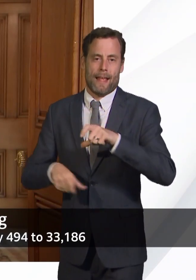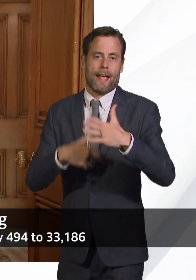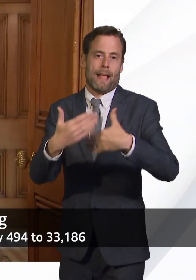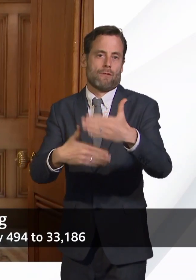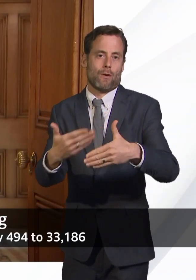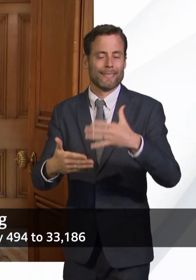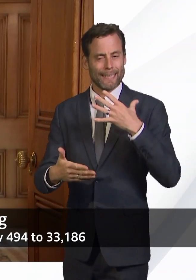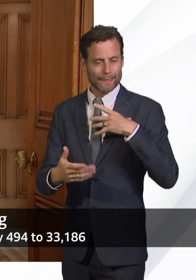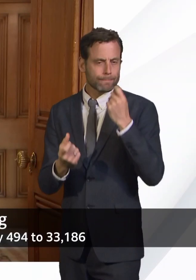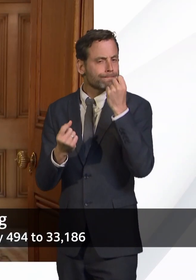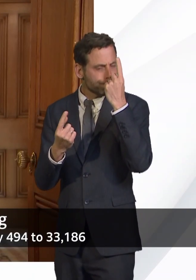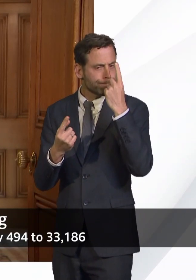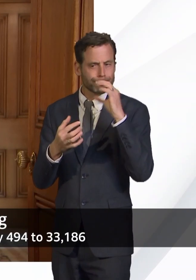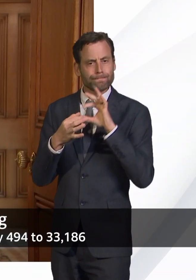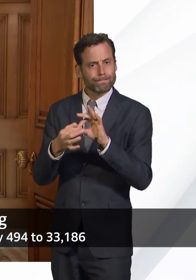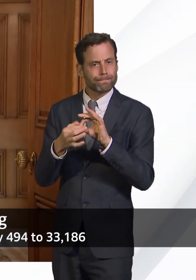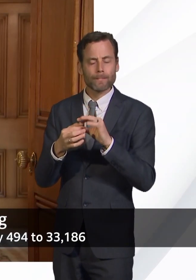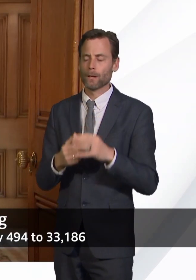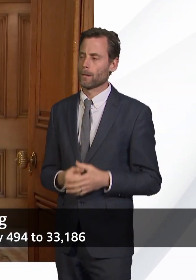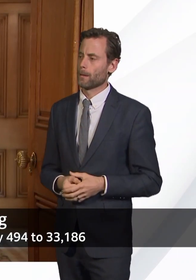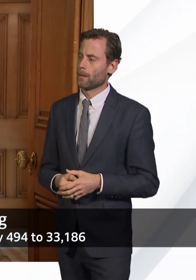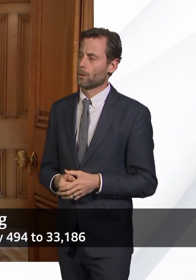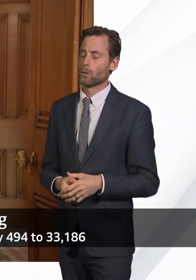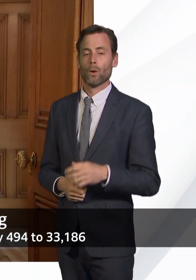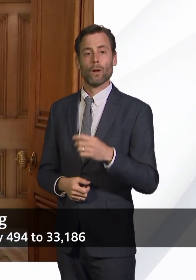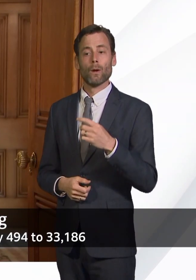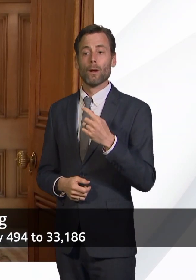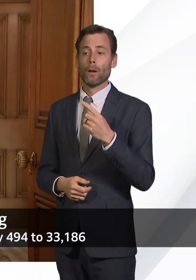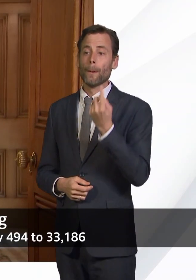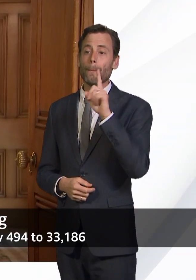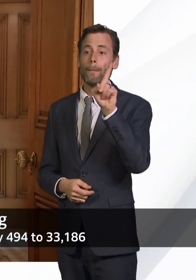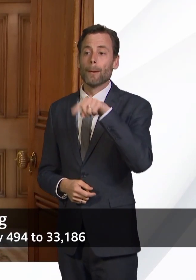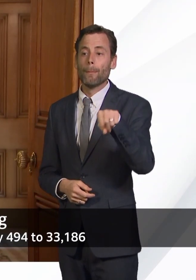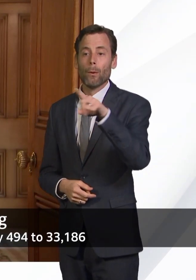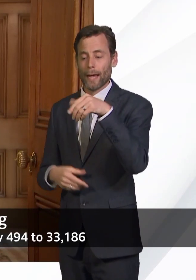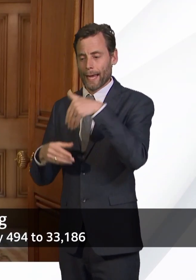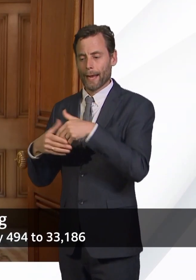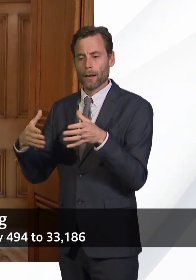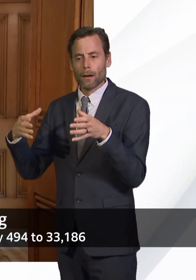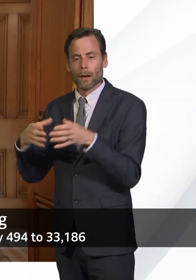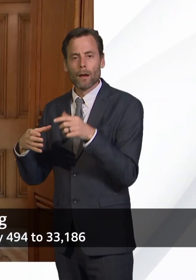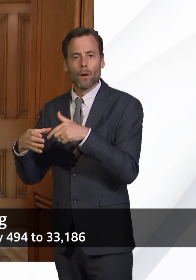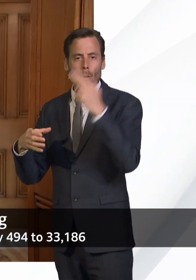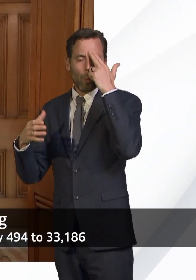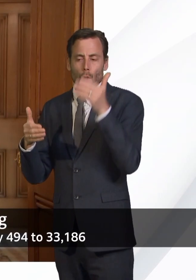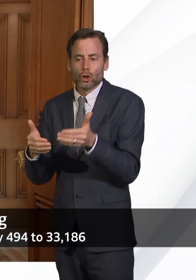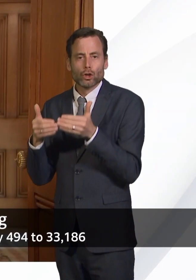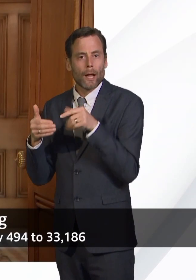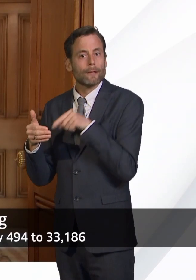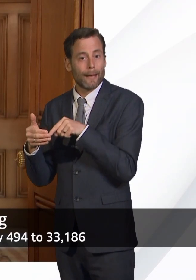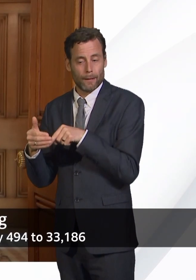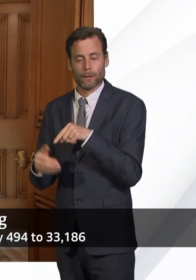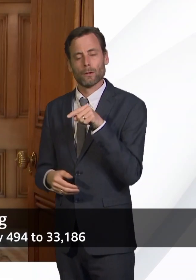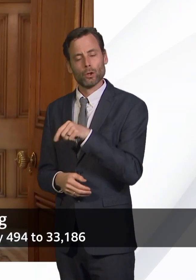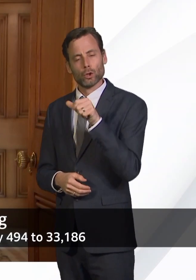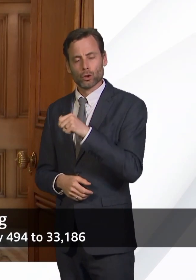also ask those who are clinically vulnerable and those who are shielding to consider very carefully their personal situation